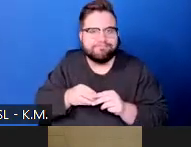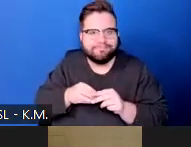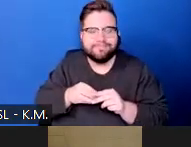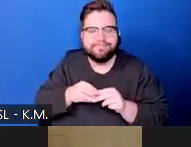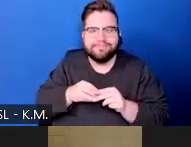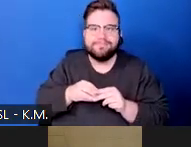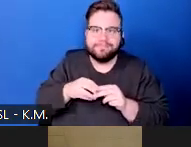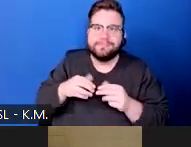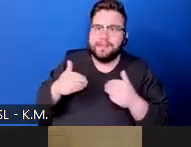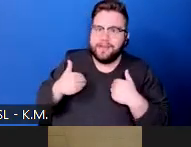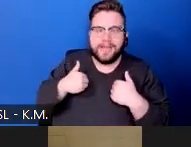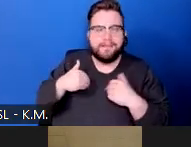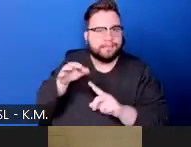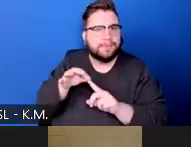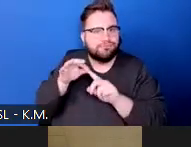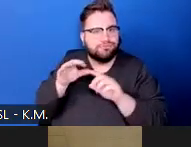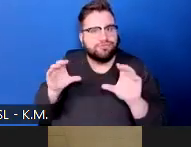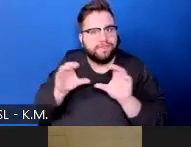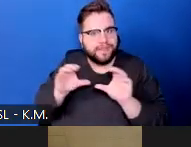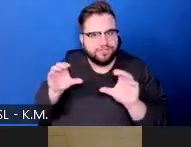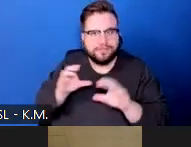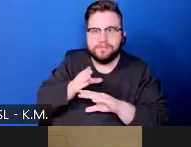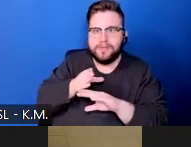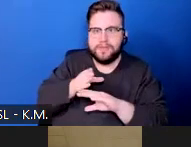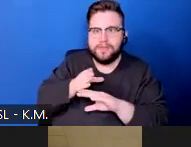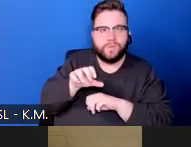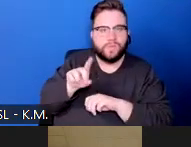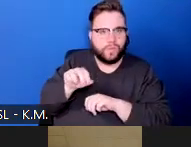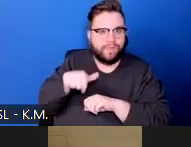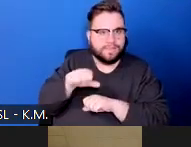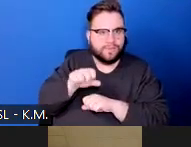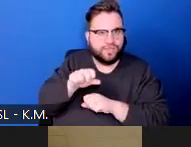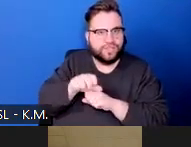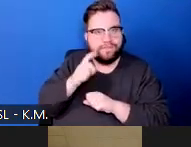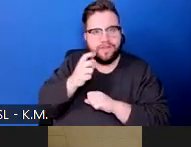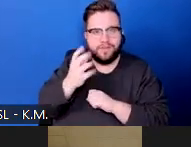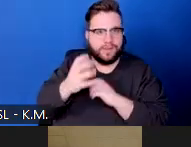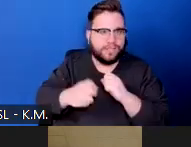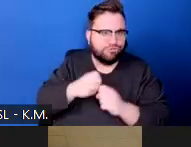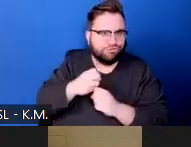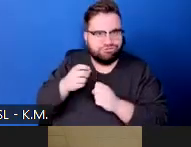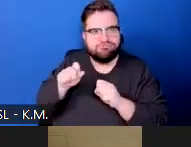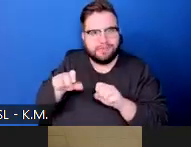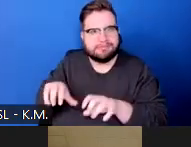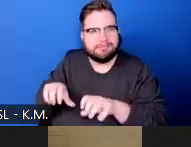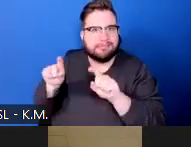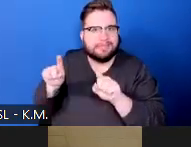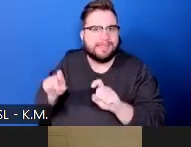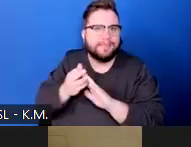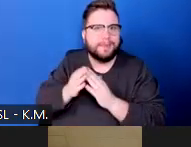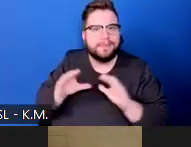a certification where after you do the job for a few years, you can take your test, become certified.